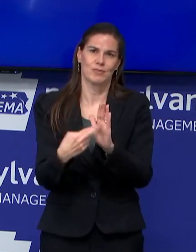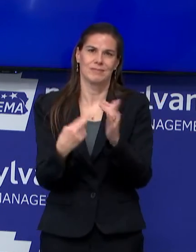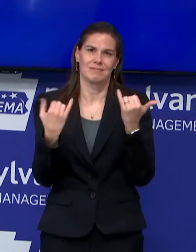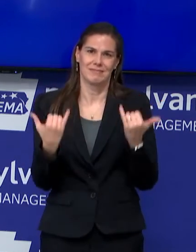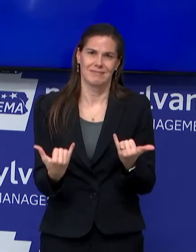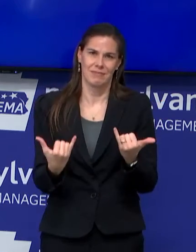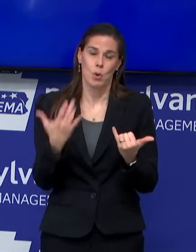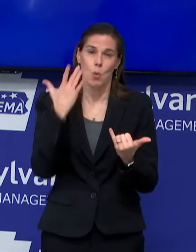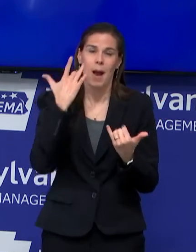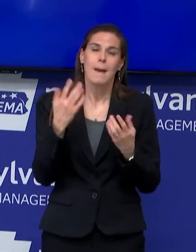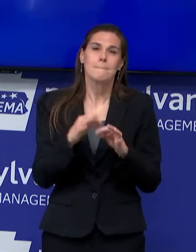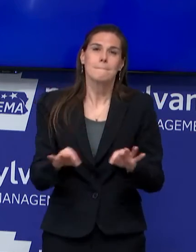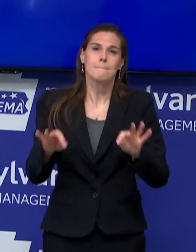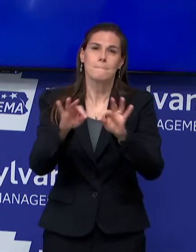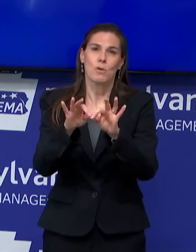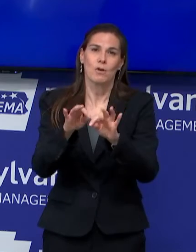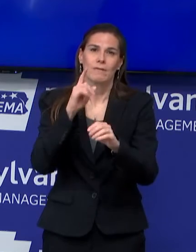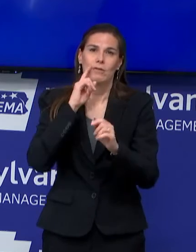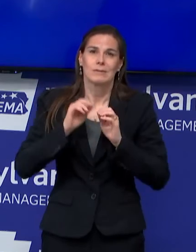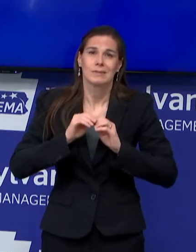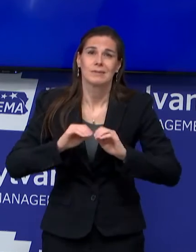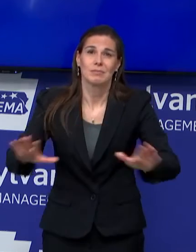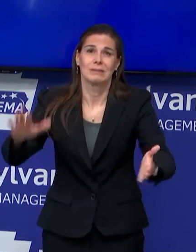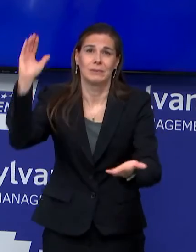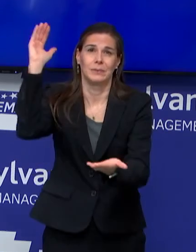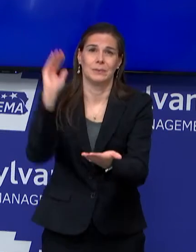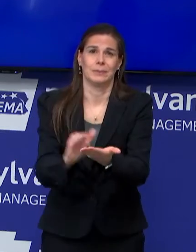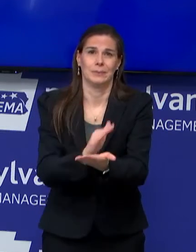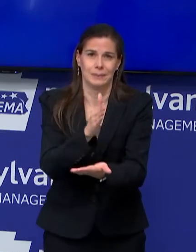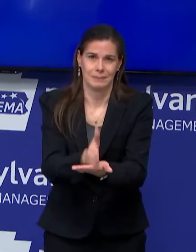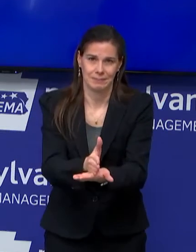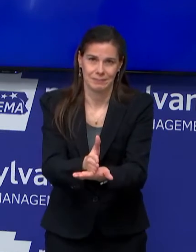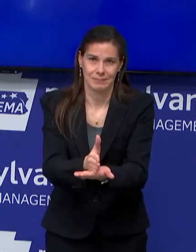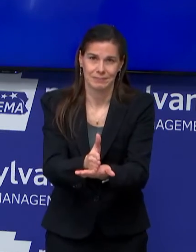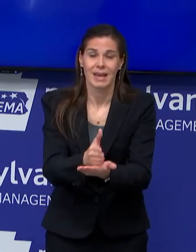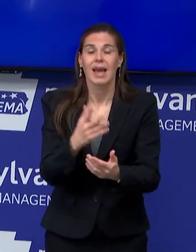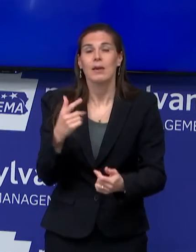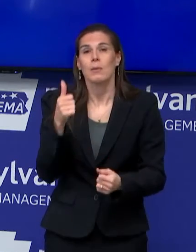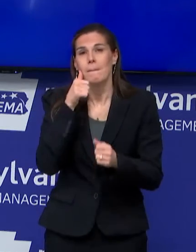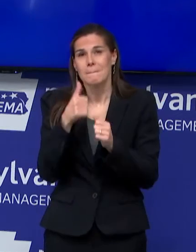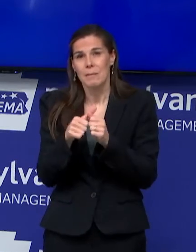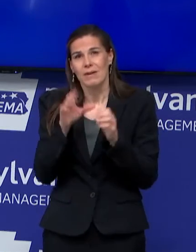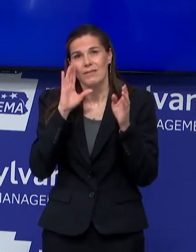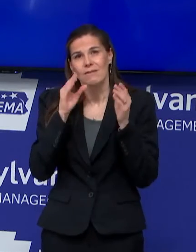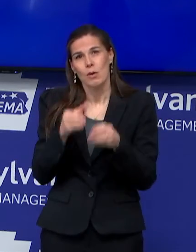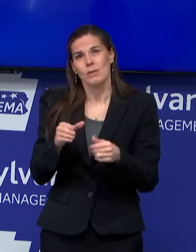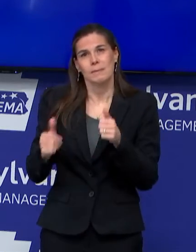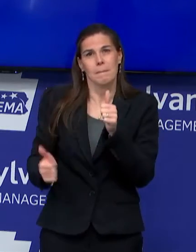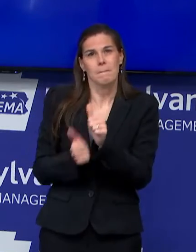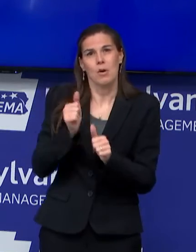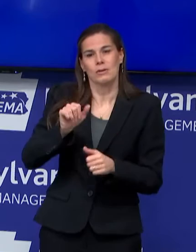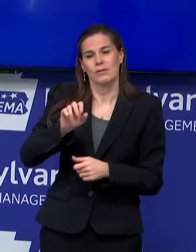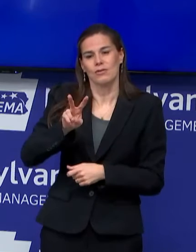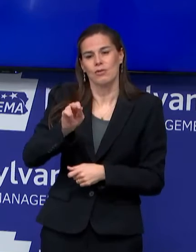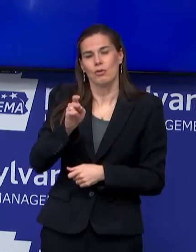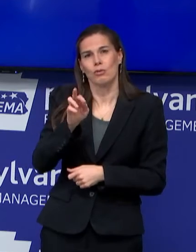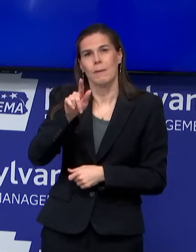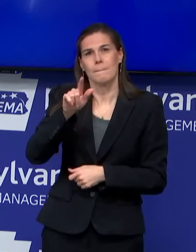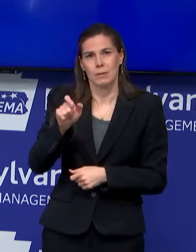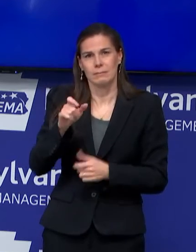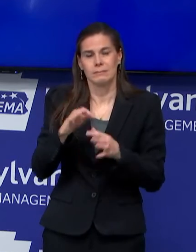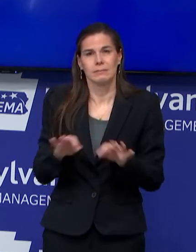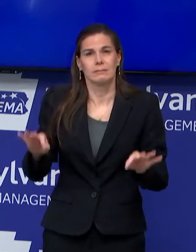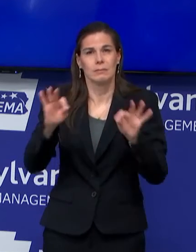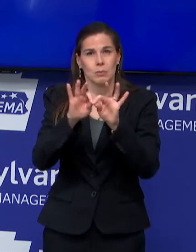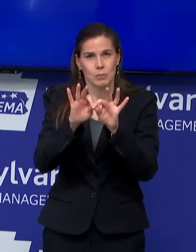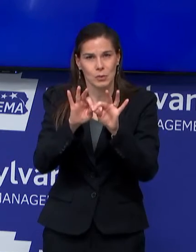to stop the spread. And as we work through getting through vaccinating some of our most vulnerable, we know it's important to maintain those mitigation efforts. However,